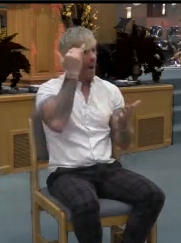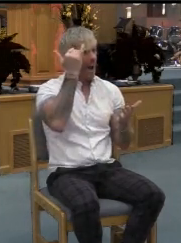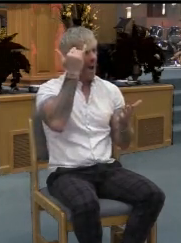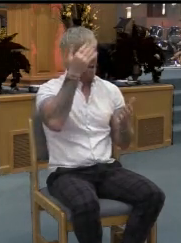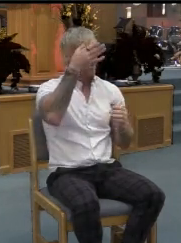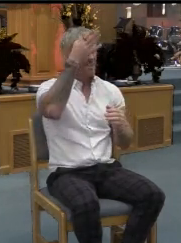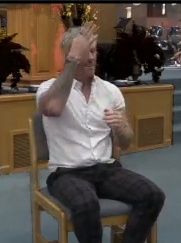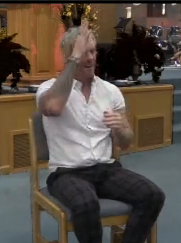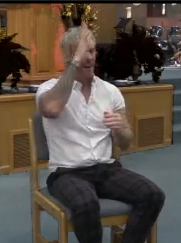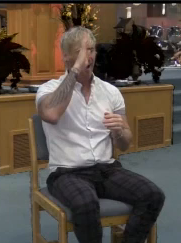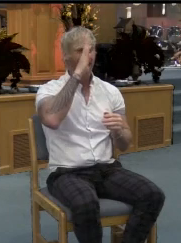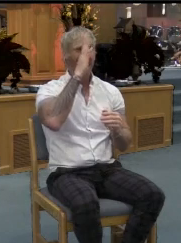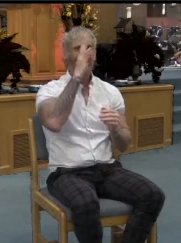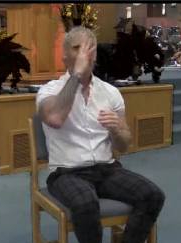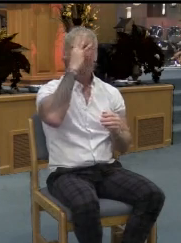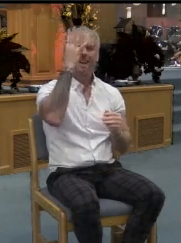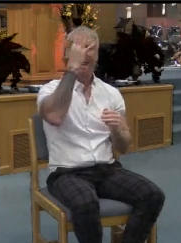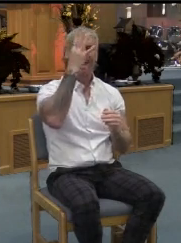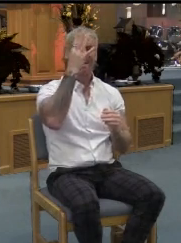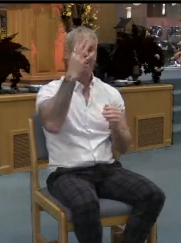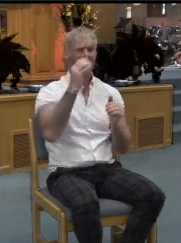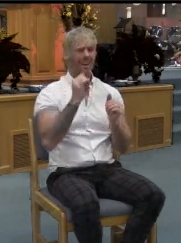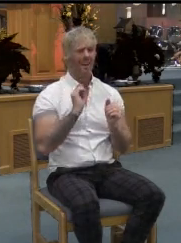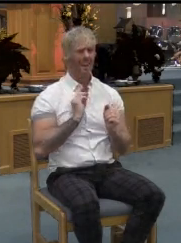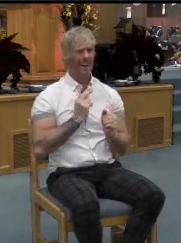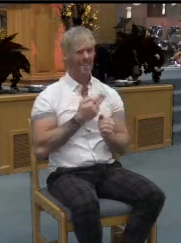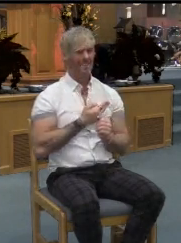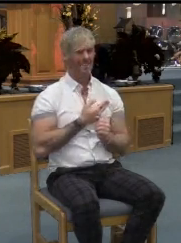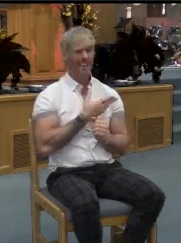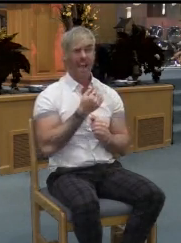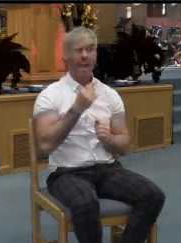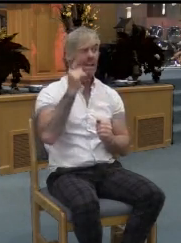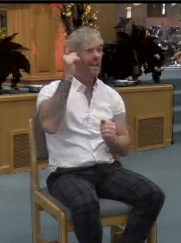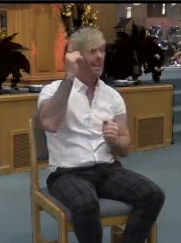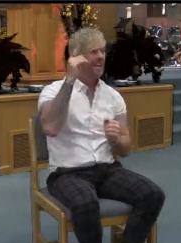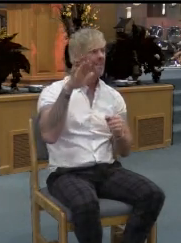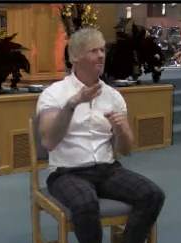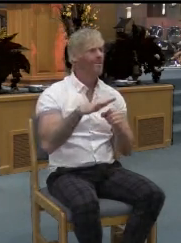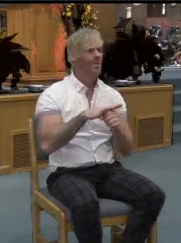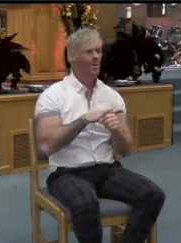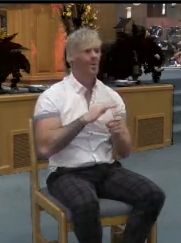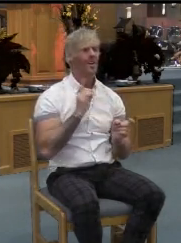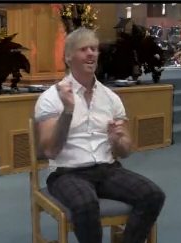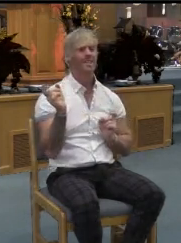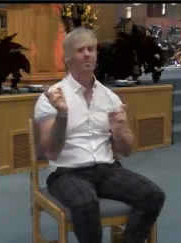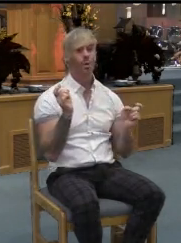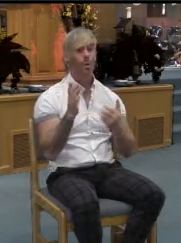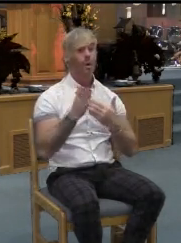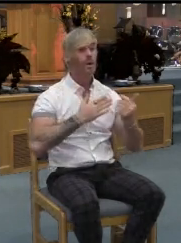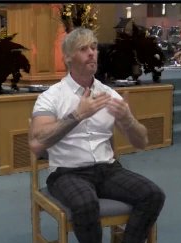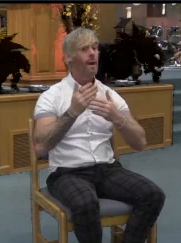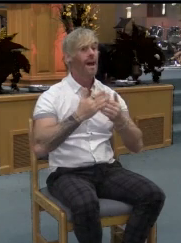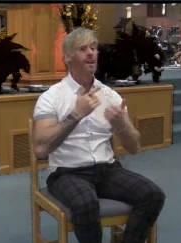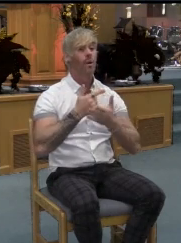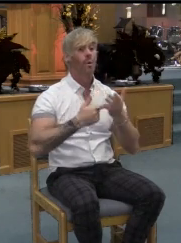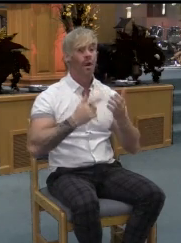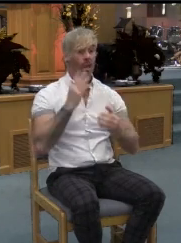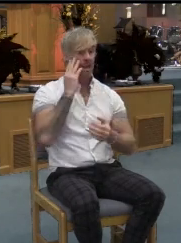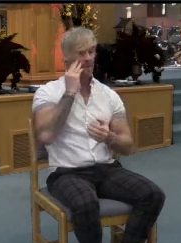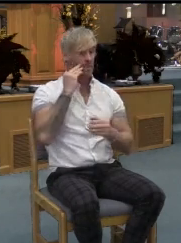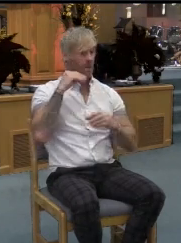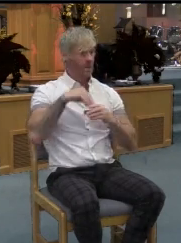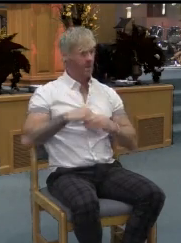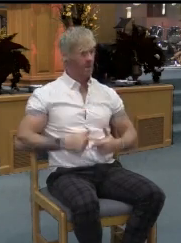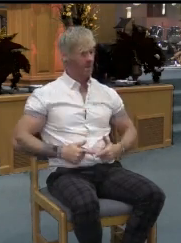God, and God is in control. And no matter what the circumstances of our life, he has this